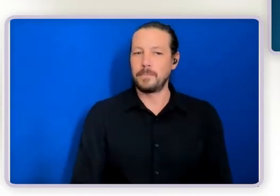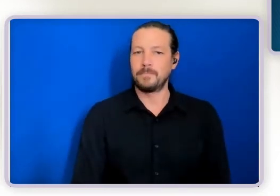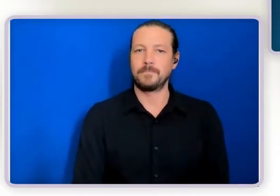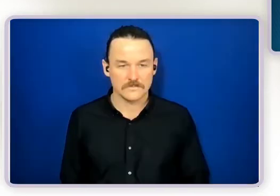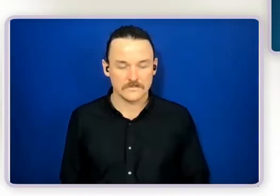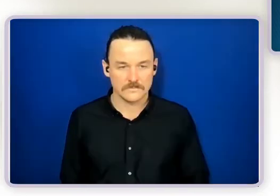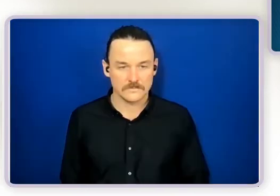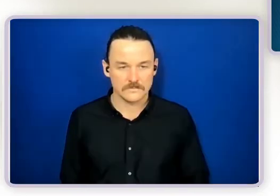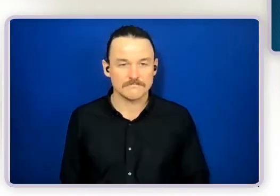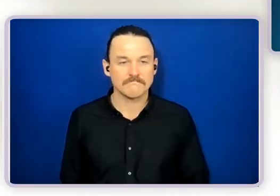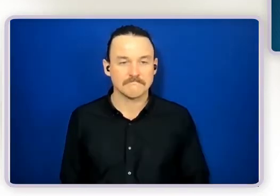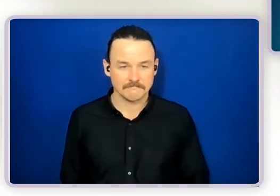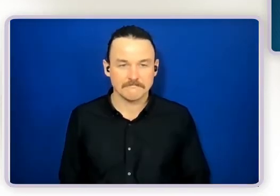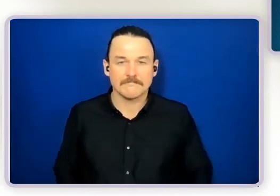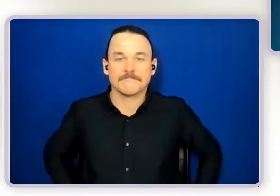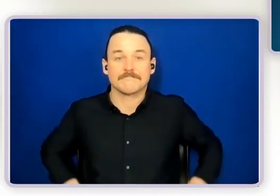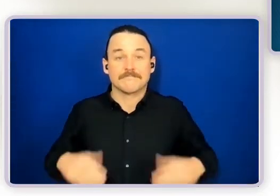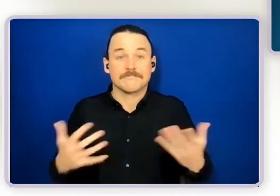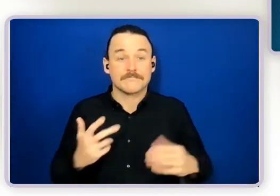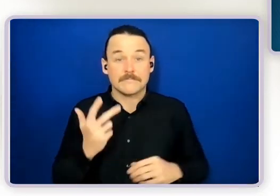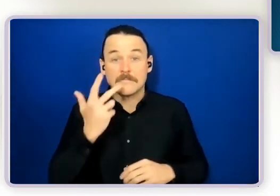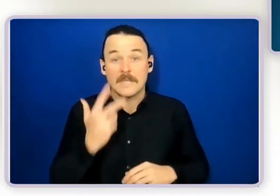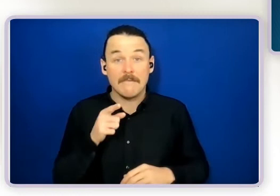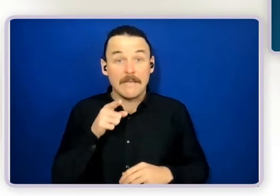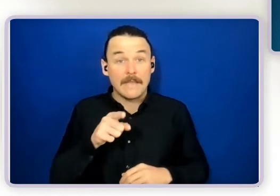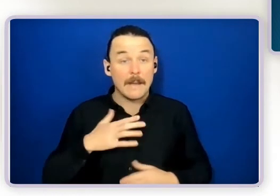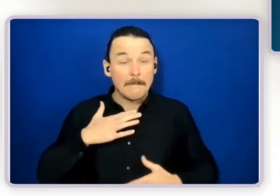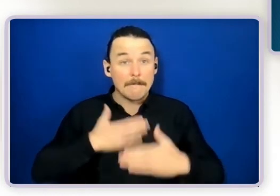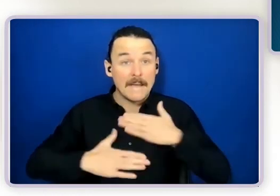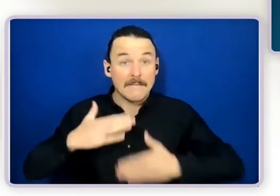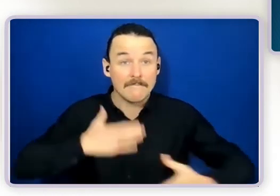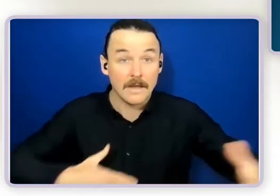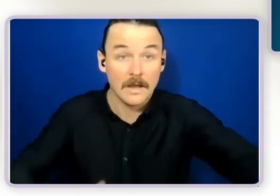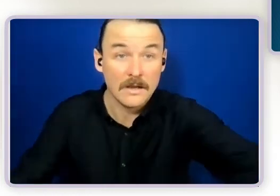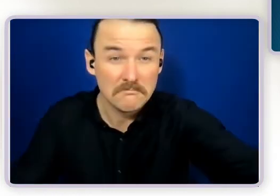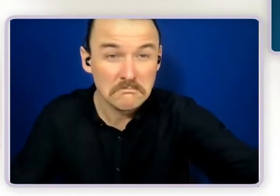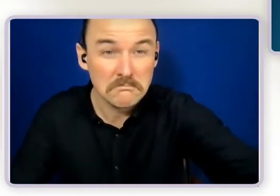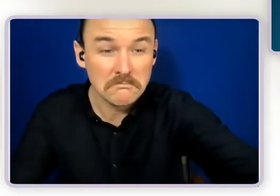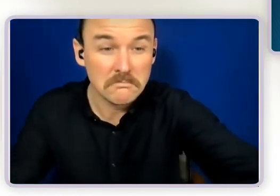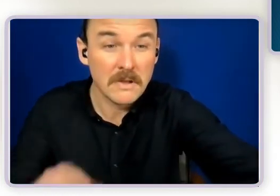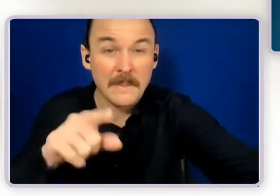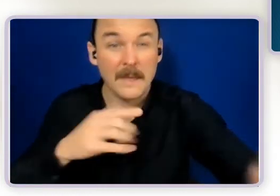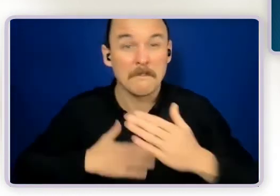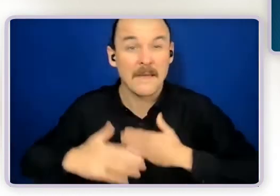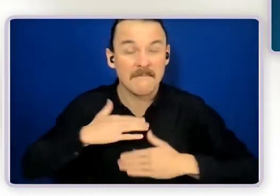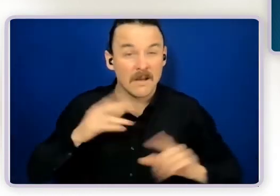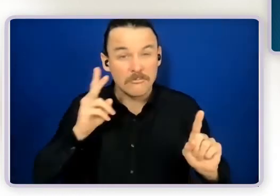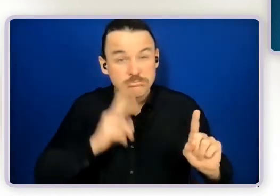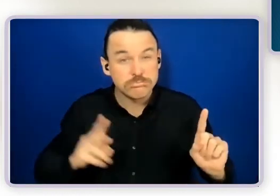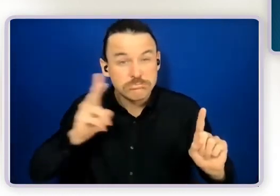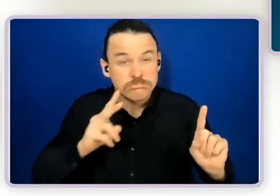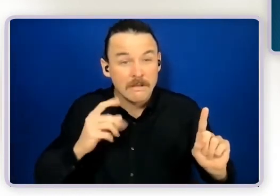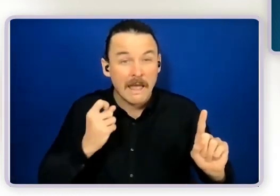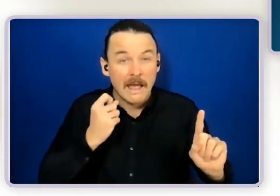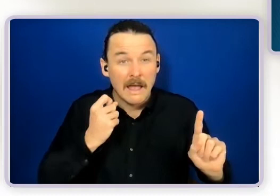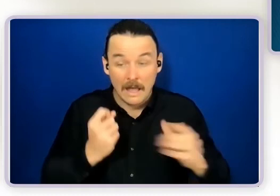concern that you've just found out about continues happening in the next day, when of course you